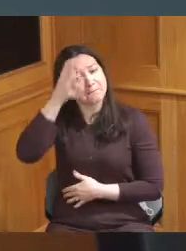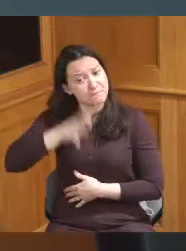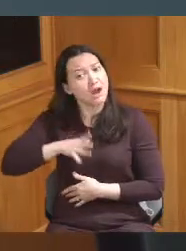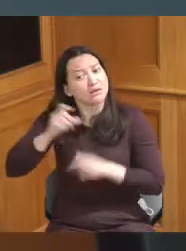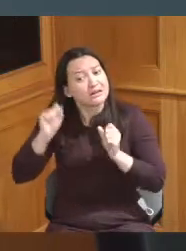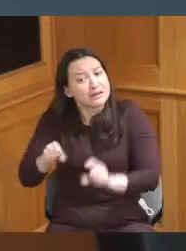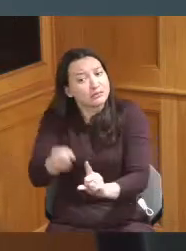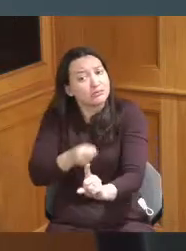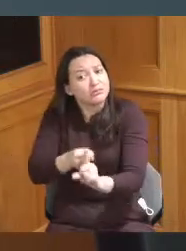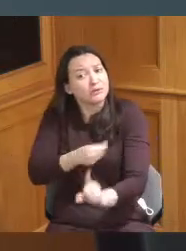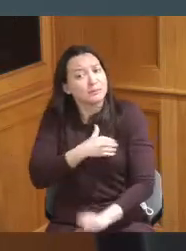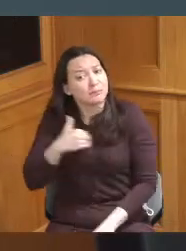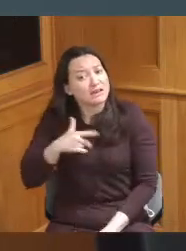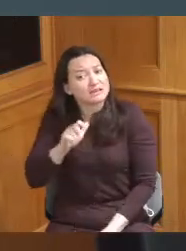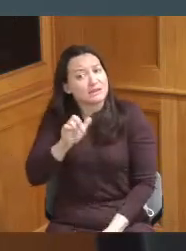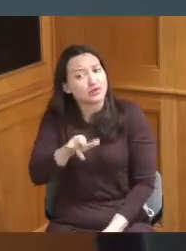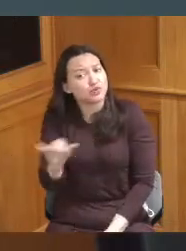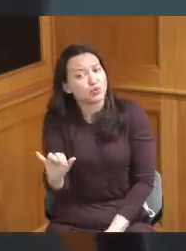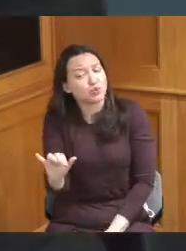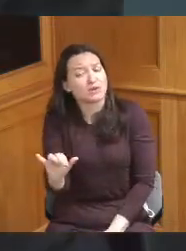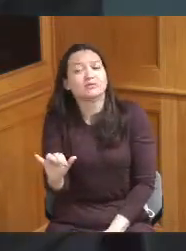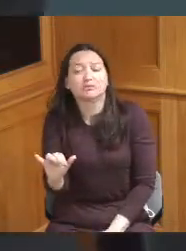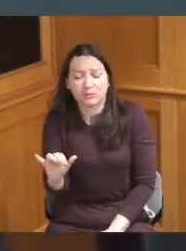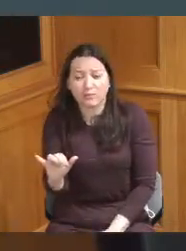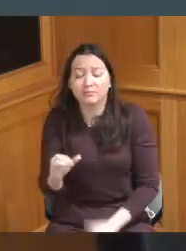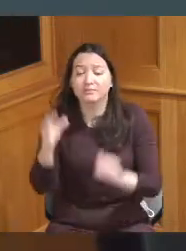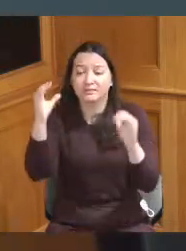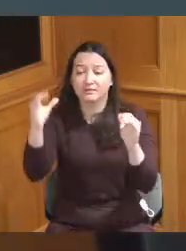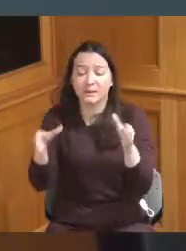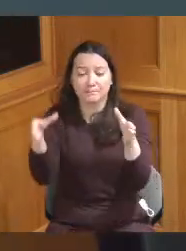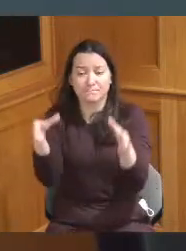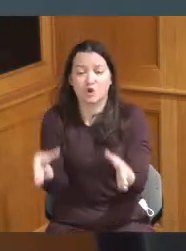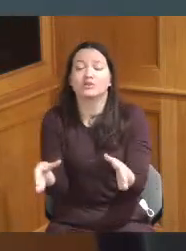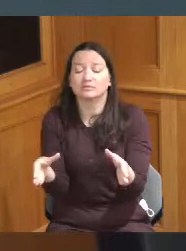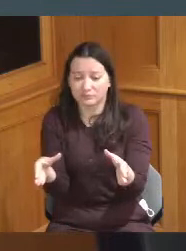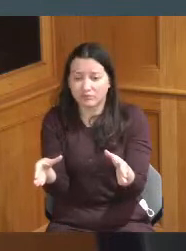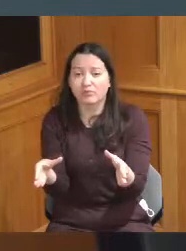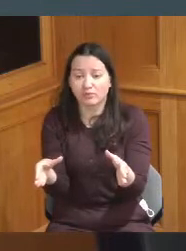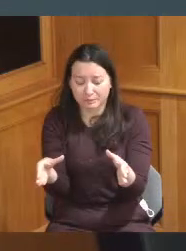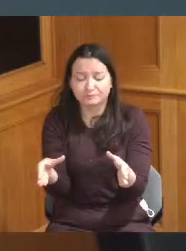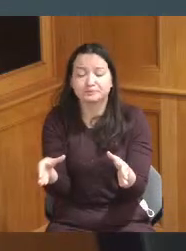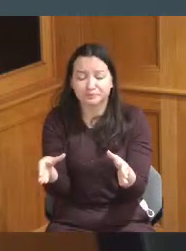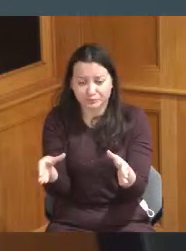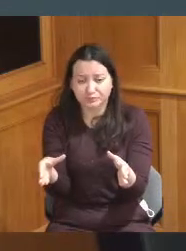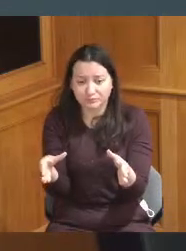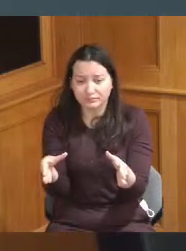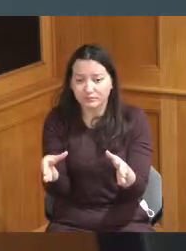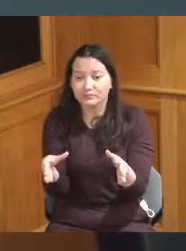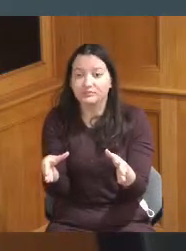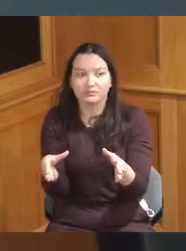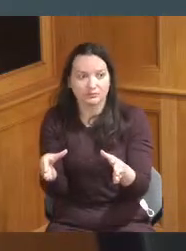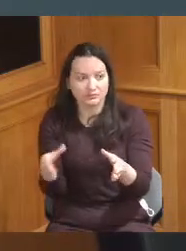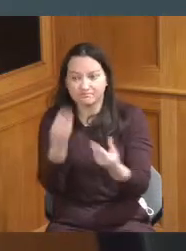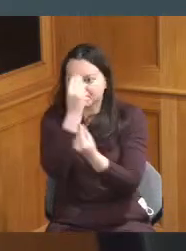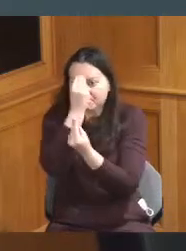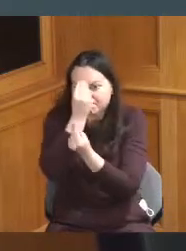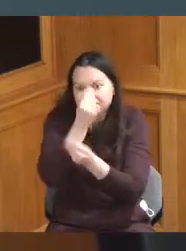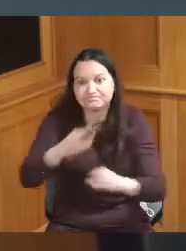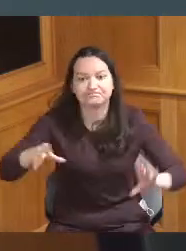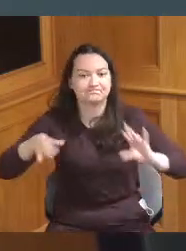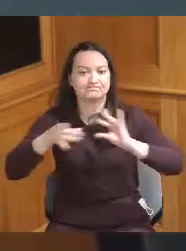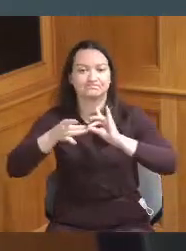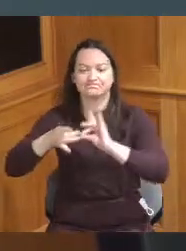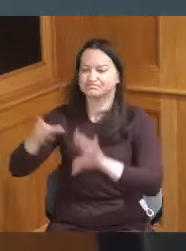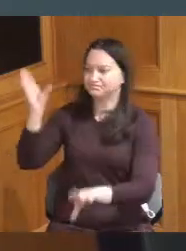breast cancer as well. Their next honoree is someone who is making sure and speaking